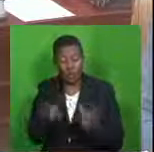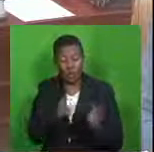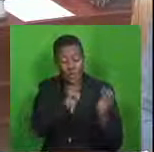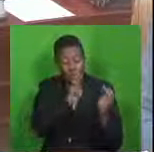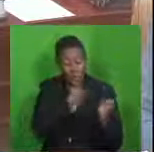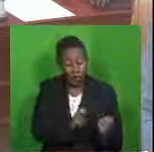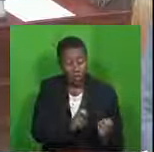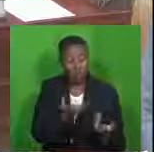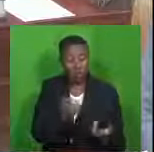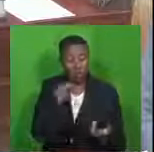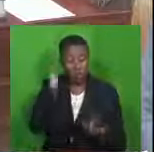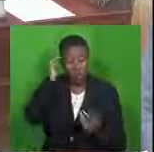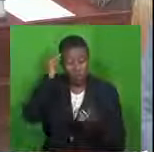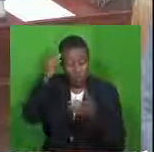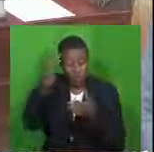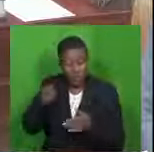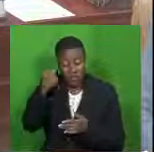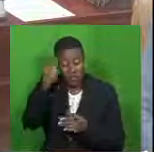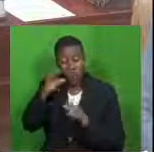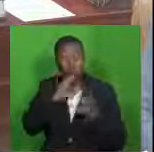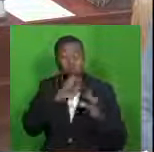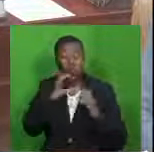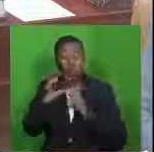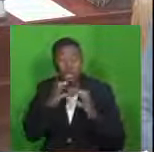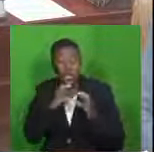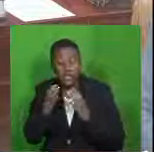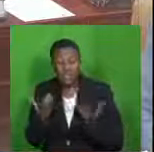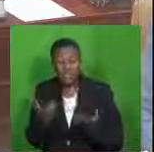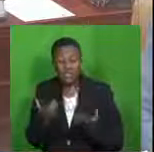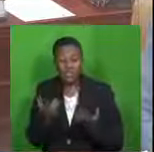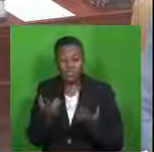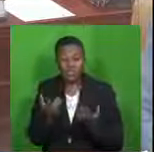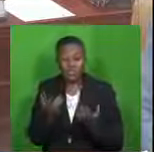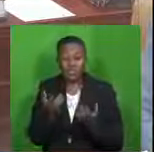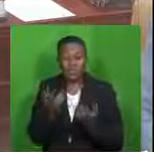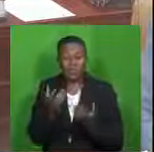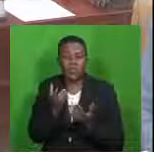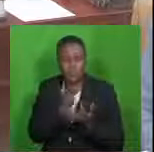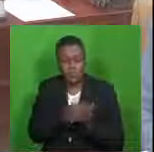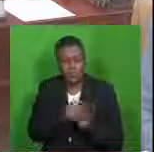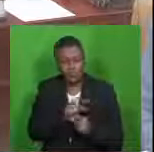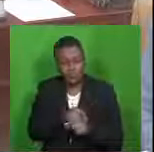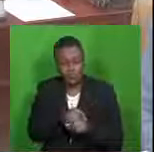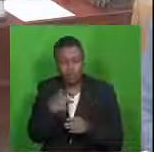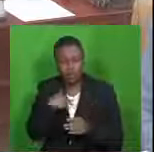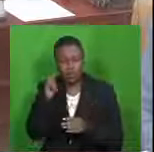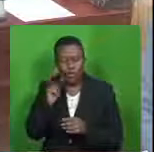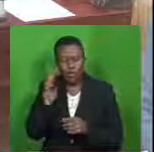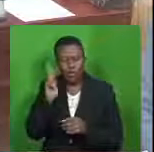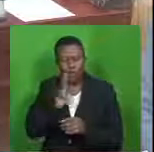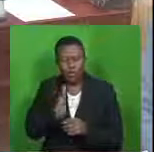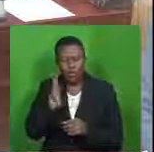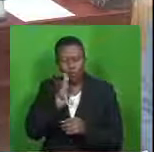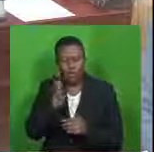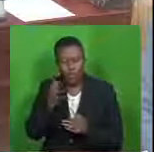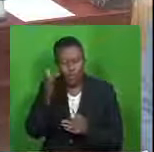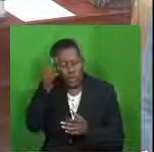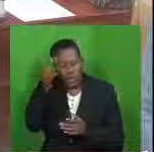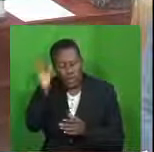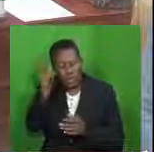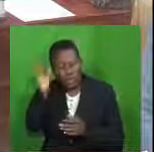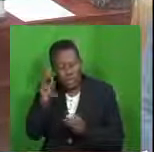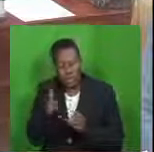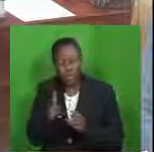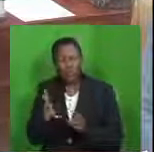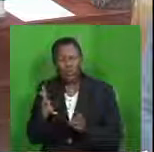Minister for Communication. Some of it is not, it's just that diplomacy. They will be able to find a way